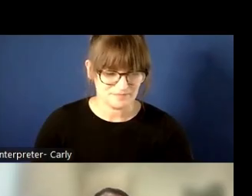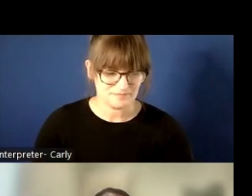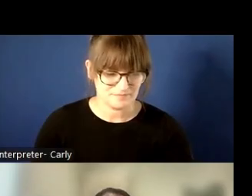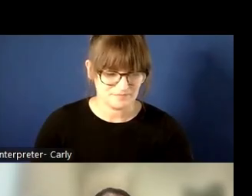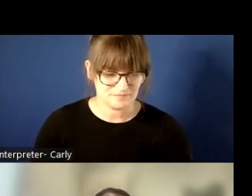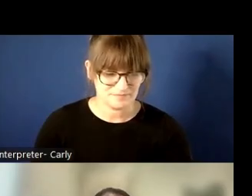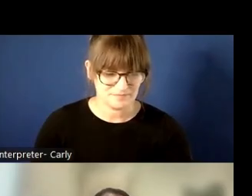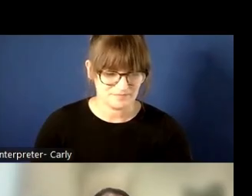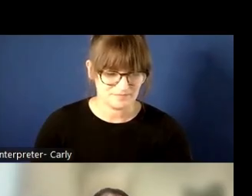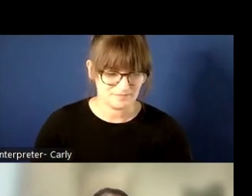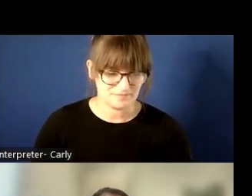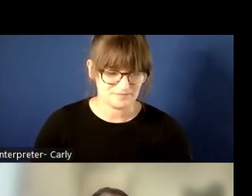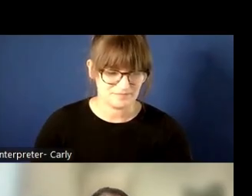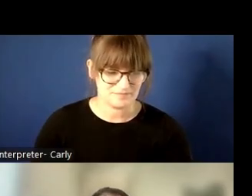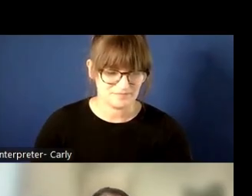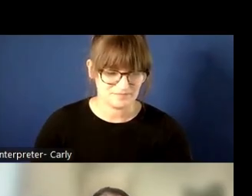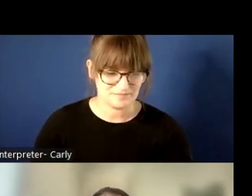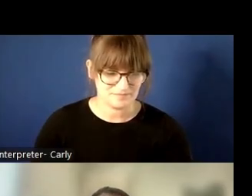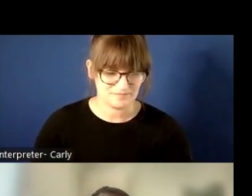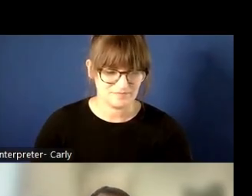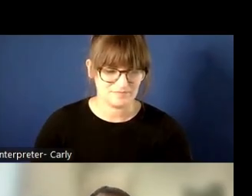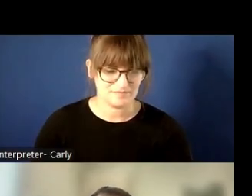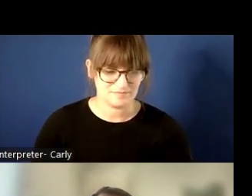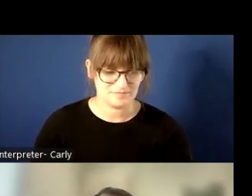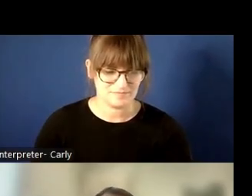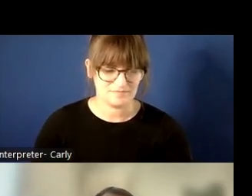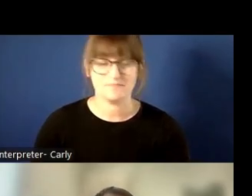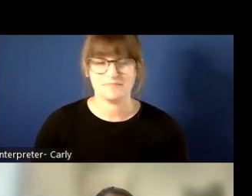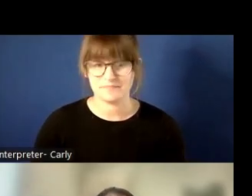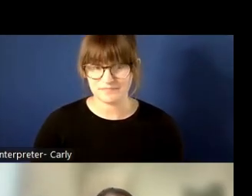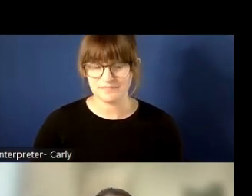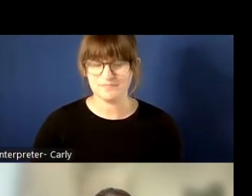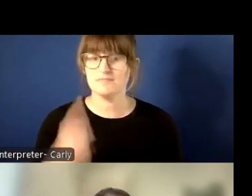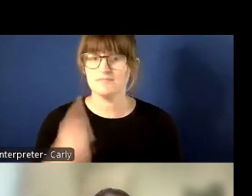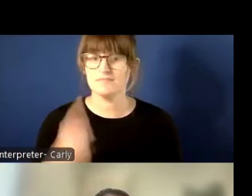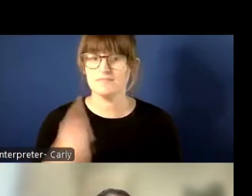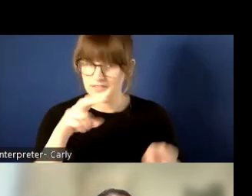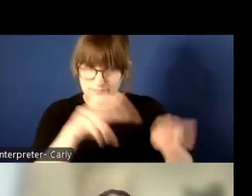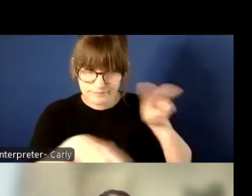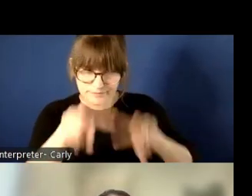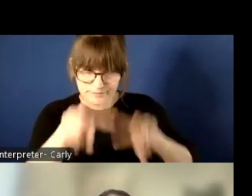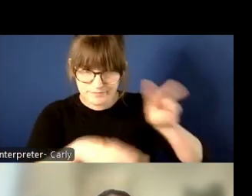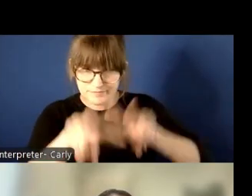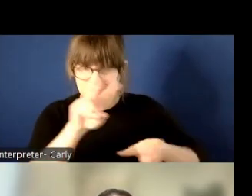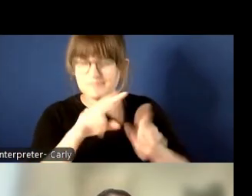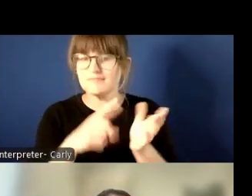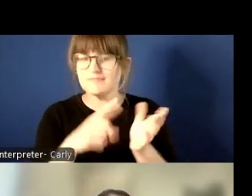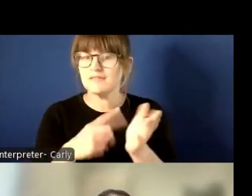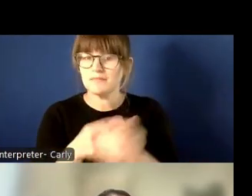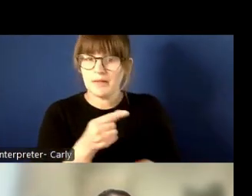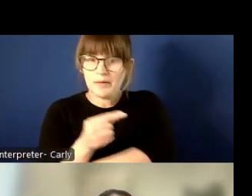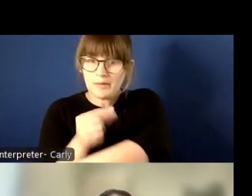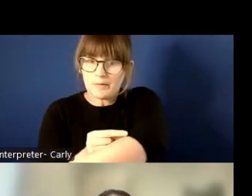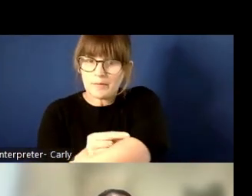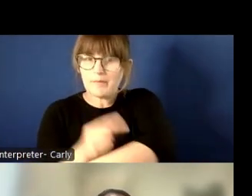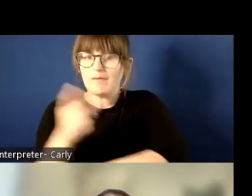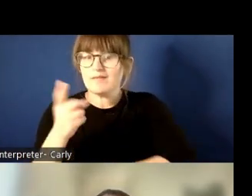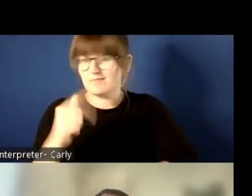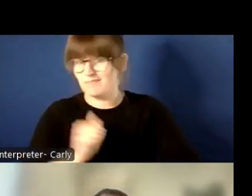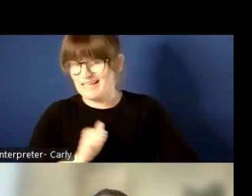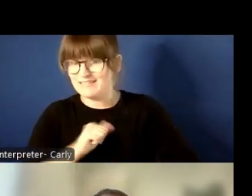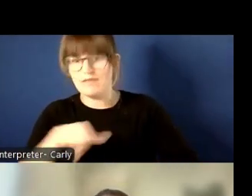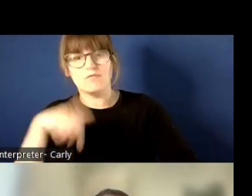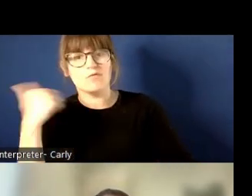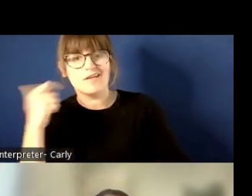So we first start by just examining your skin with our eyes. There's a lot of lesions where myself or another dermatologist can look even